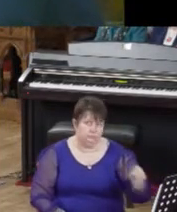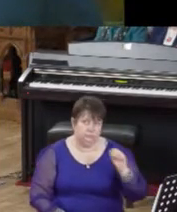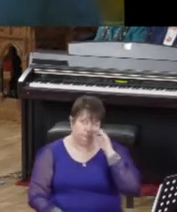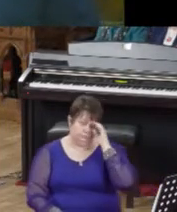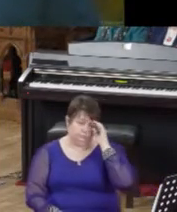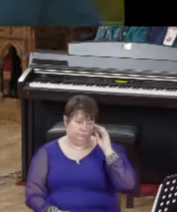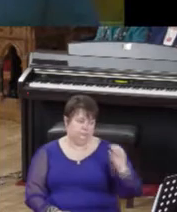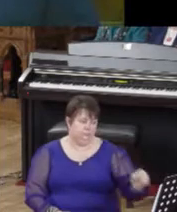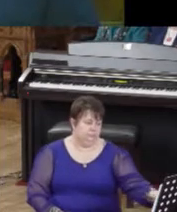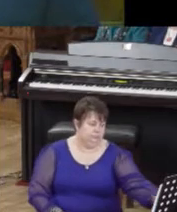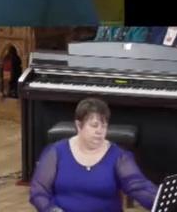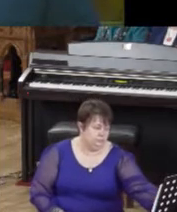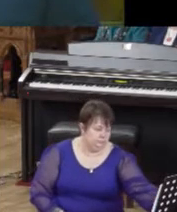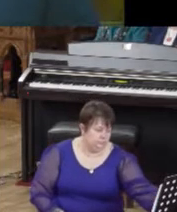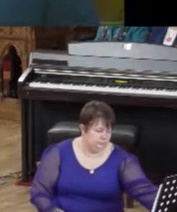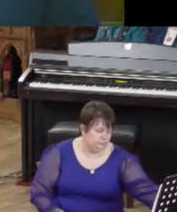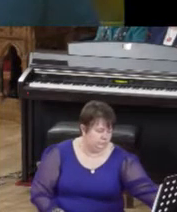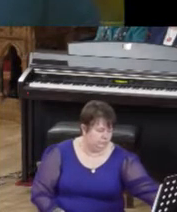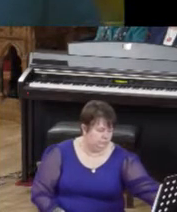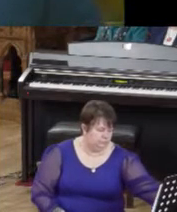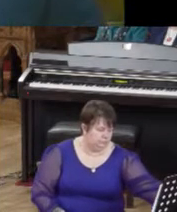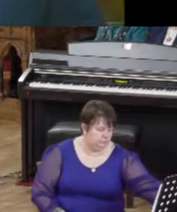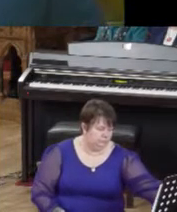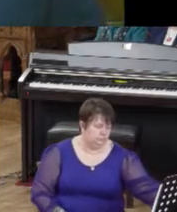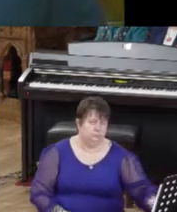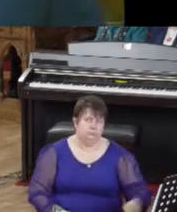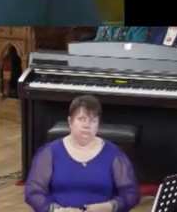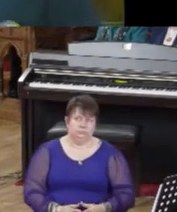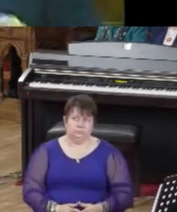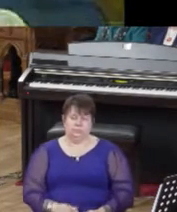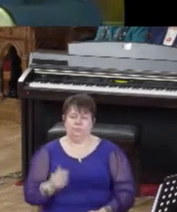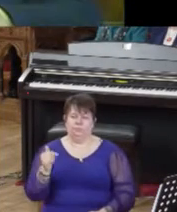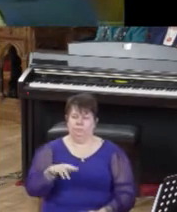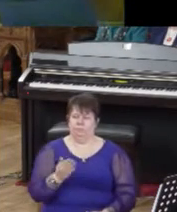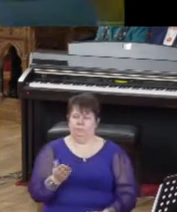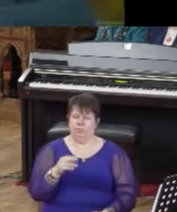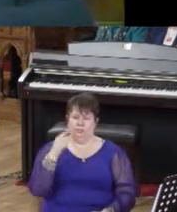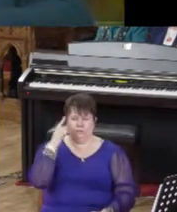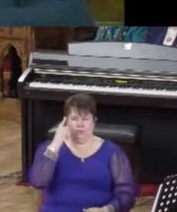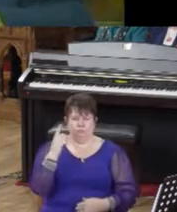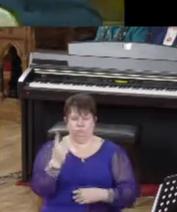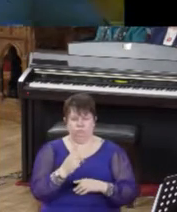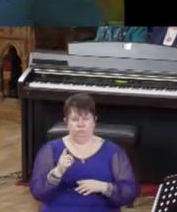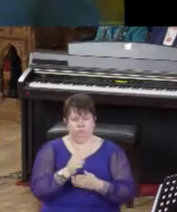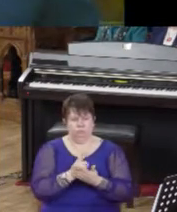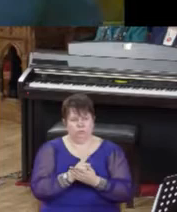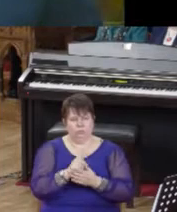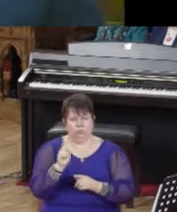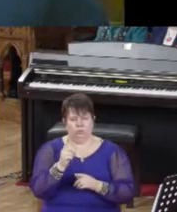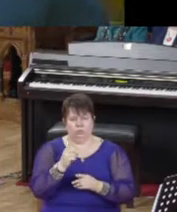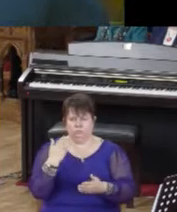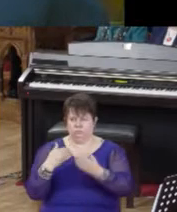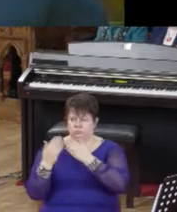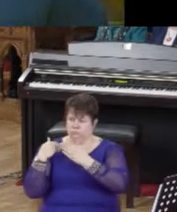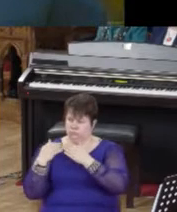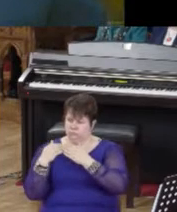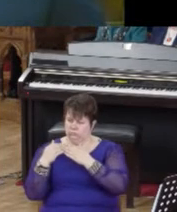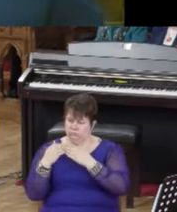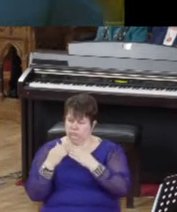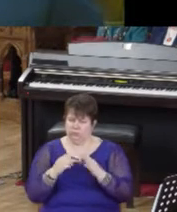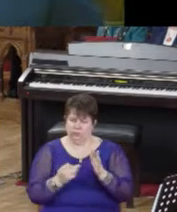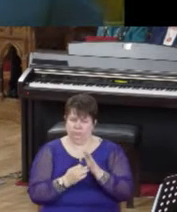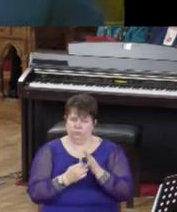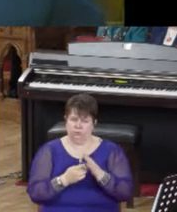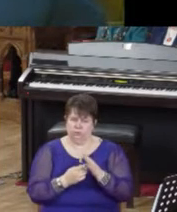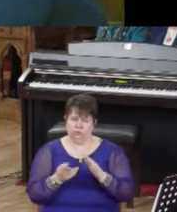screens in front of you. We've been thinking over the last few weeks about the importance of the